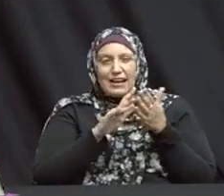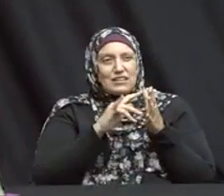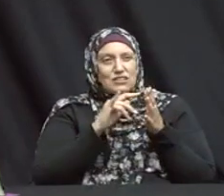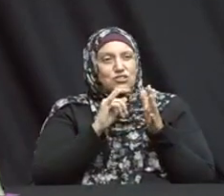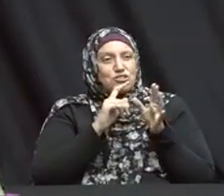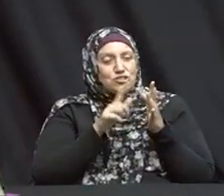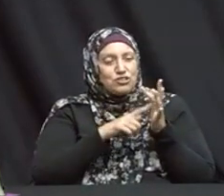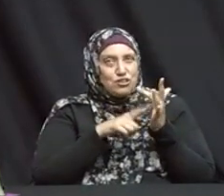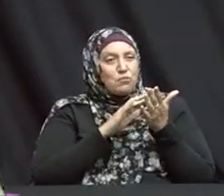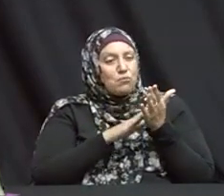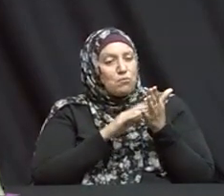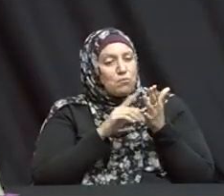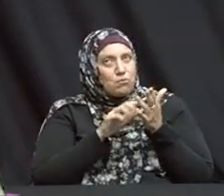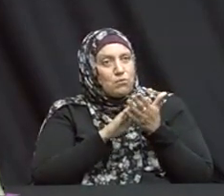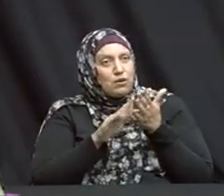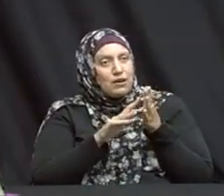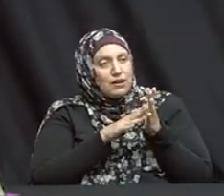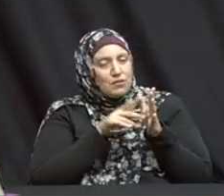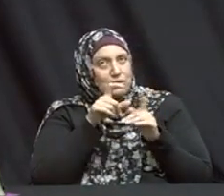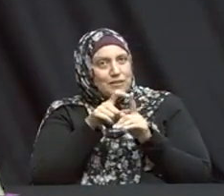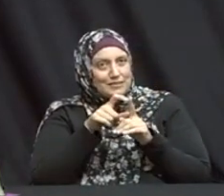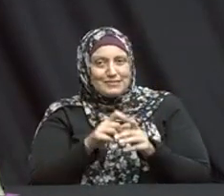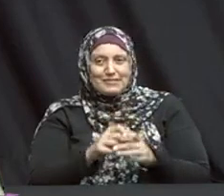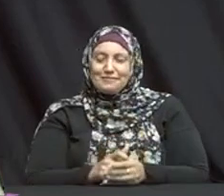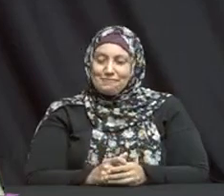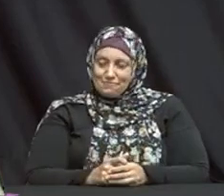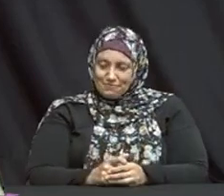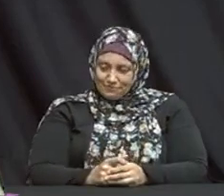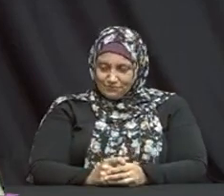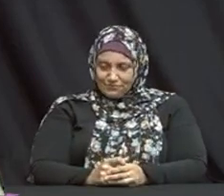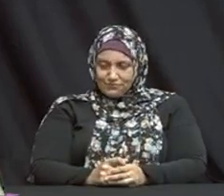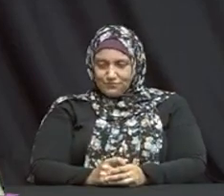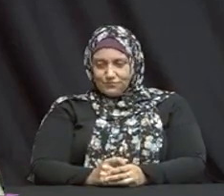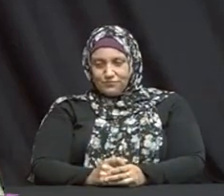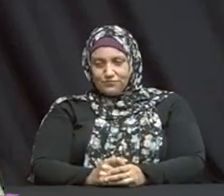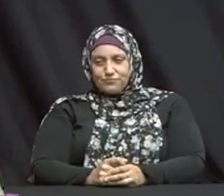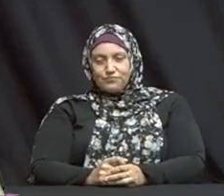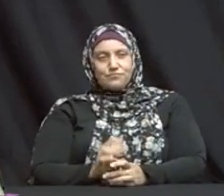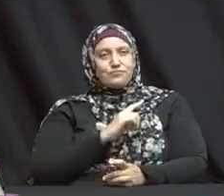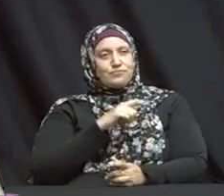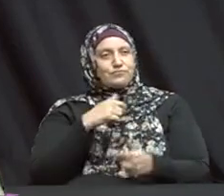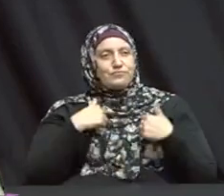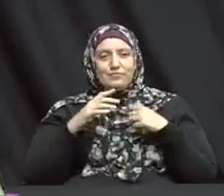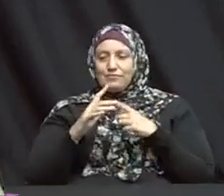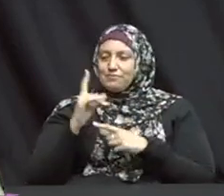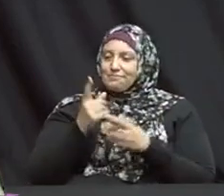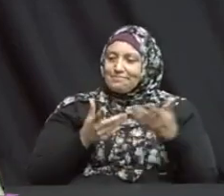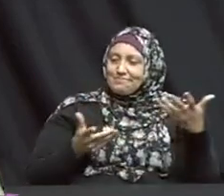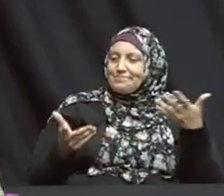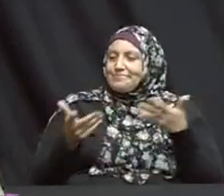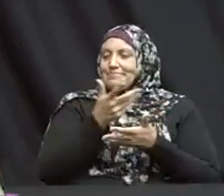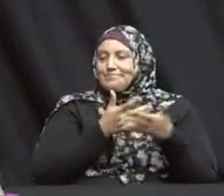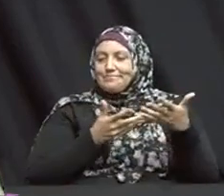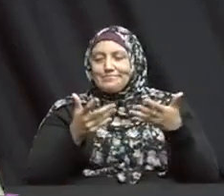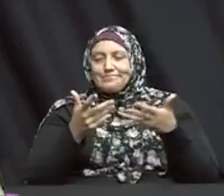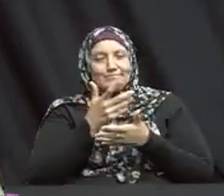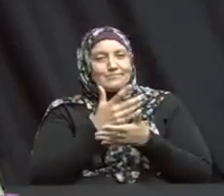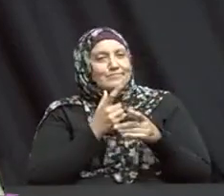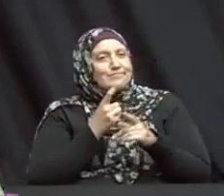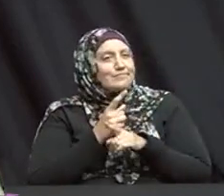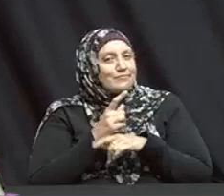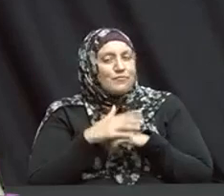We've discussed a lot about the consequences of not having a will with Sheikh Mansour last week. From a religious